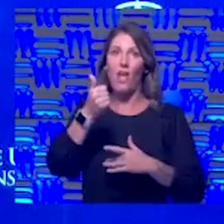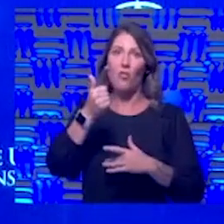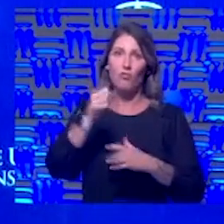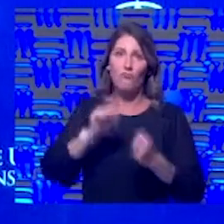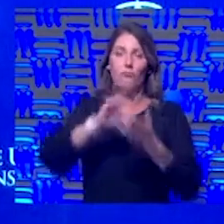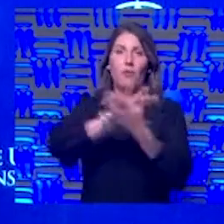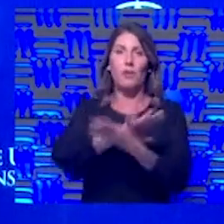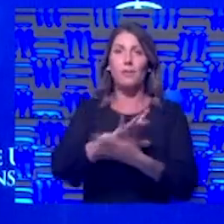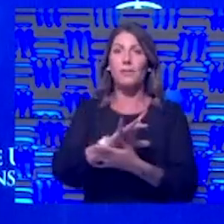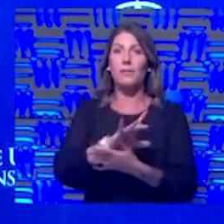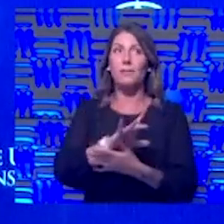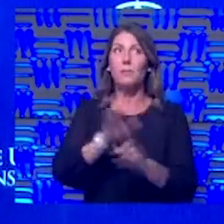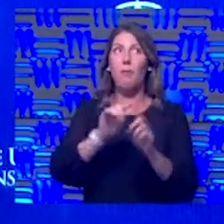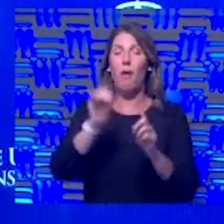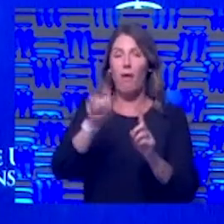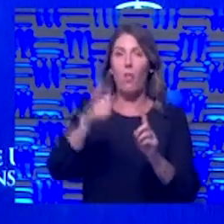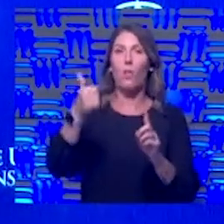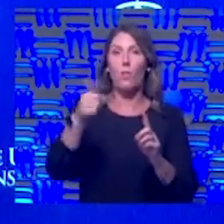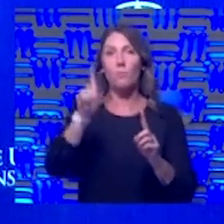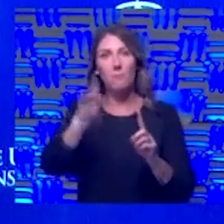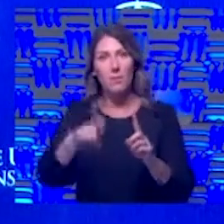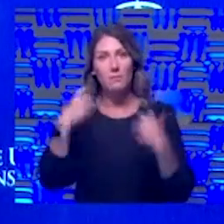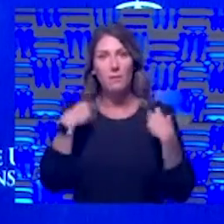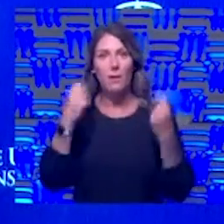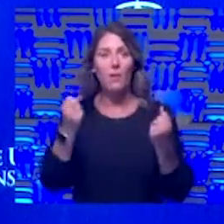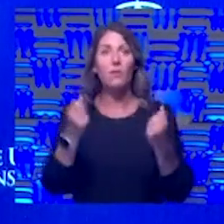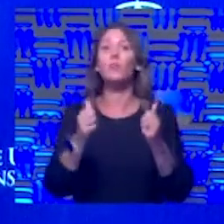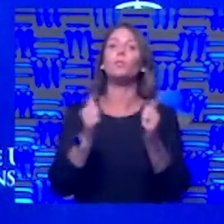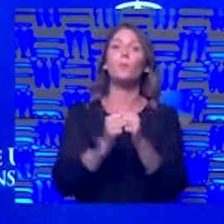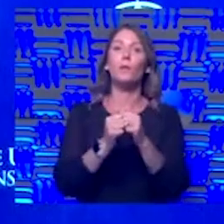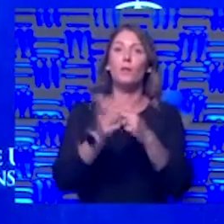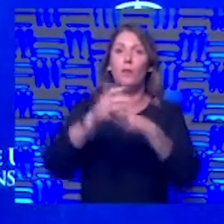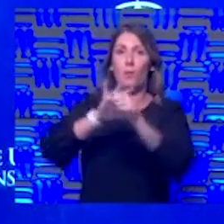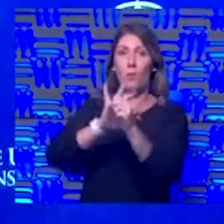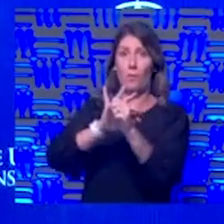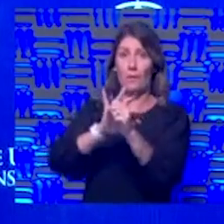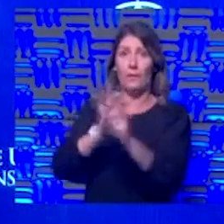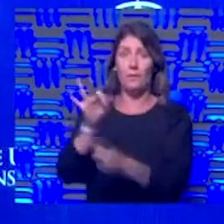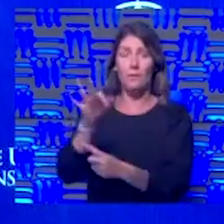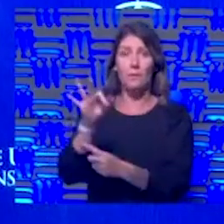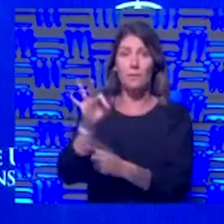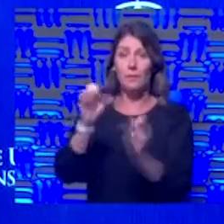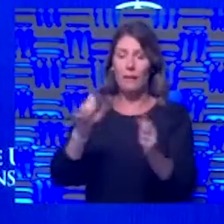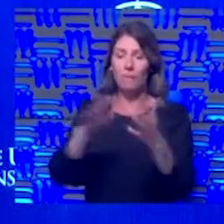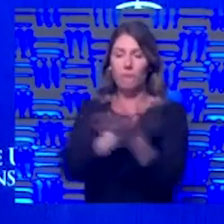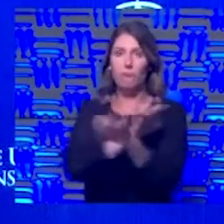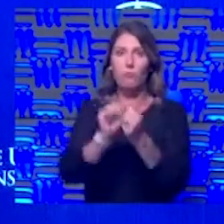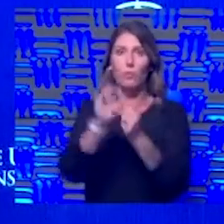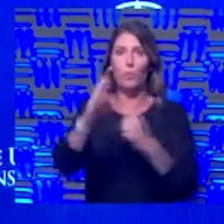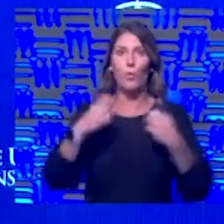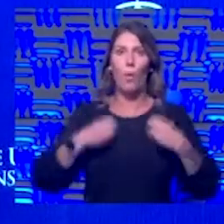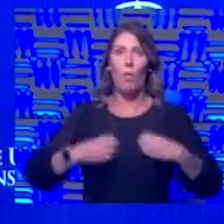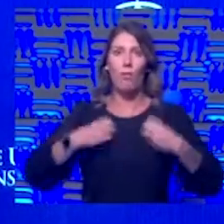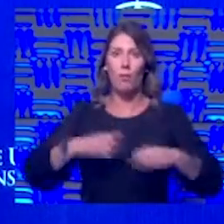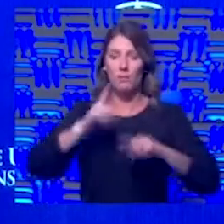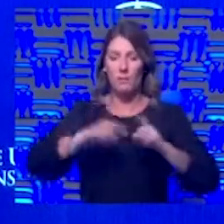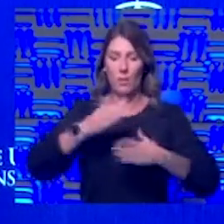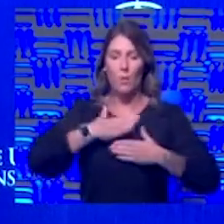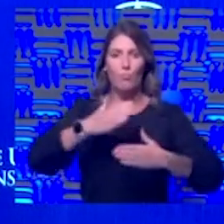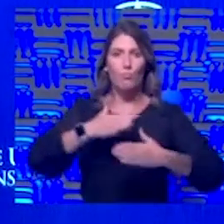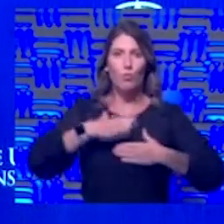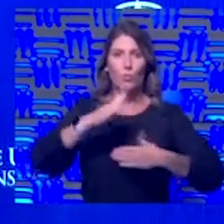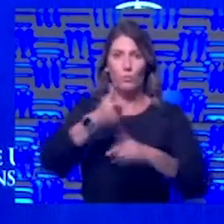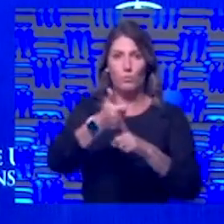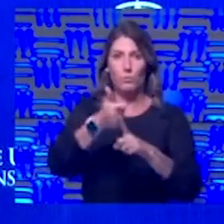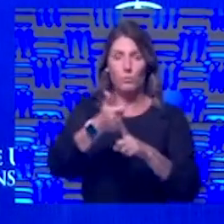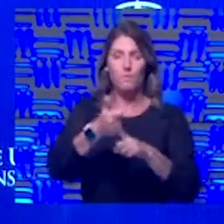healthy. So what has to happen with COVID is it can destroy your lungs so much that you can't breathe on your own.